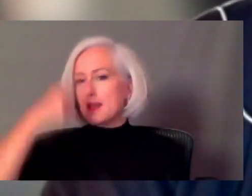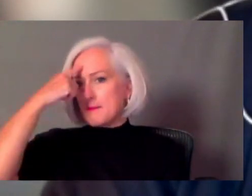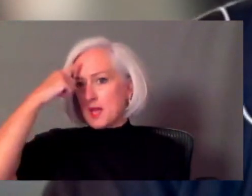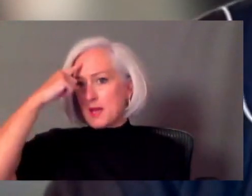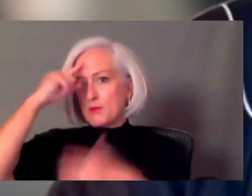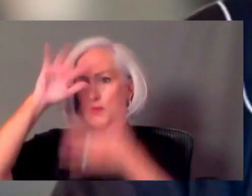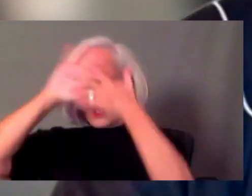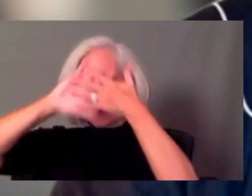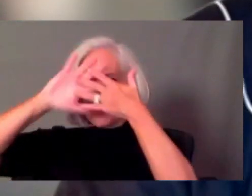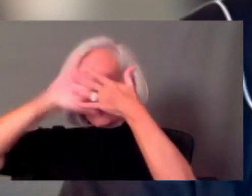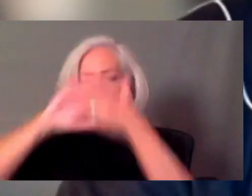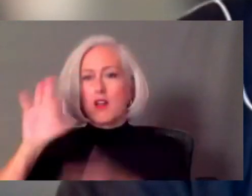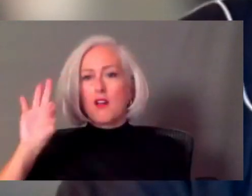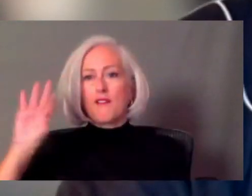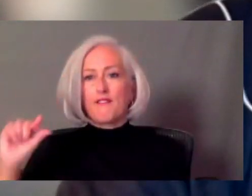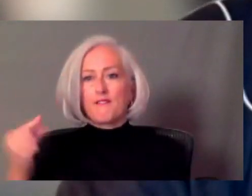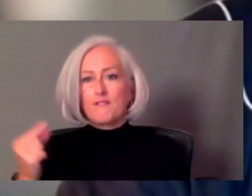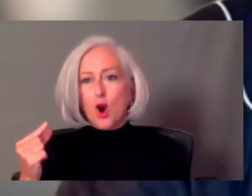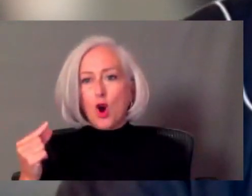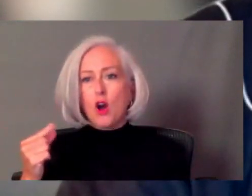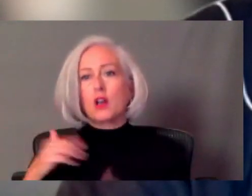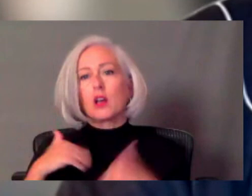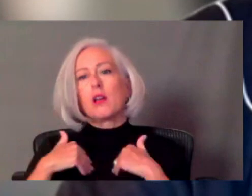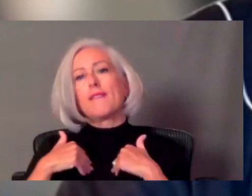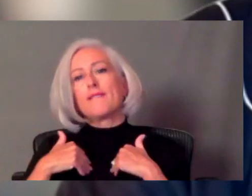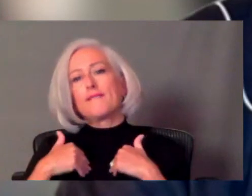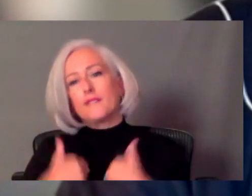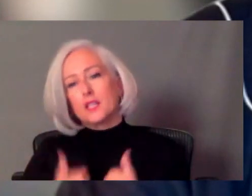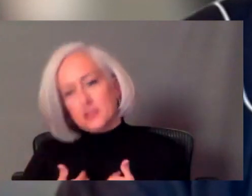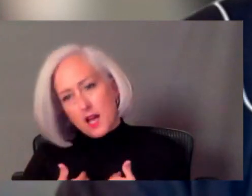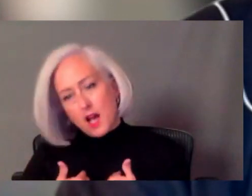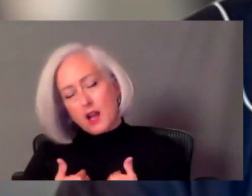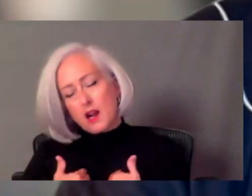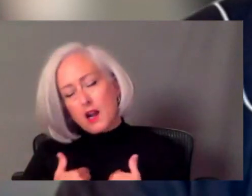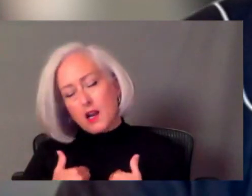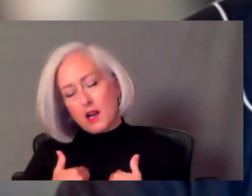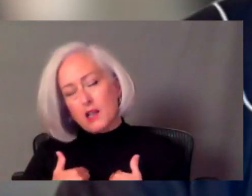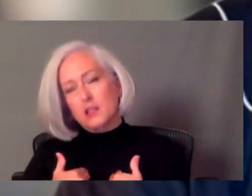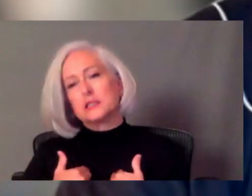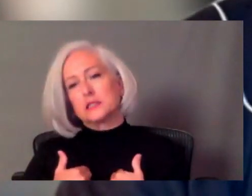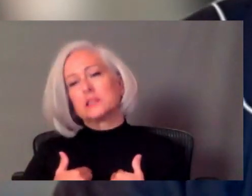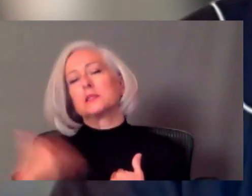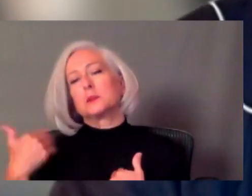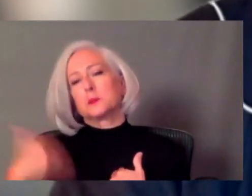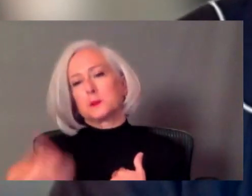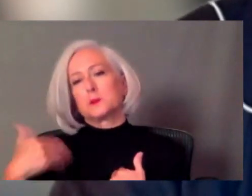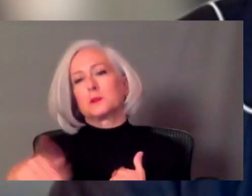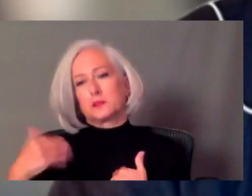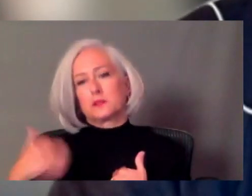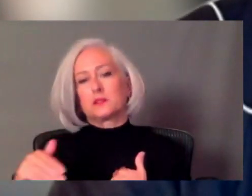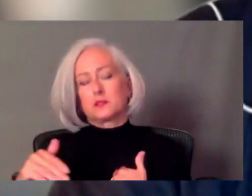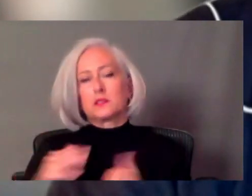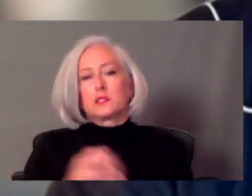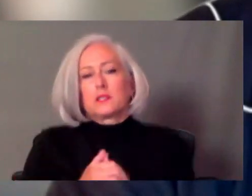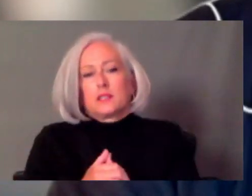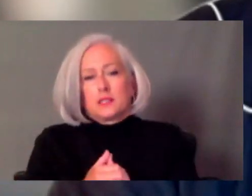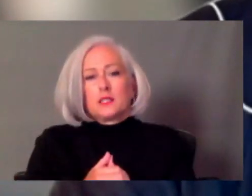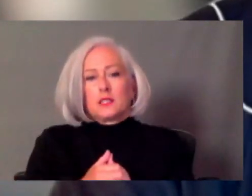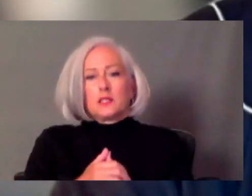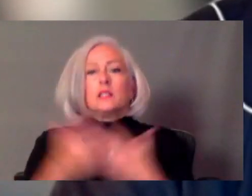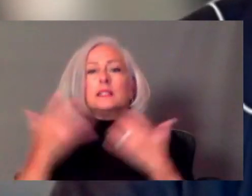But it's much better, and the fog, I think, is much better. I will say